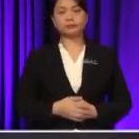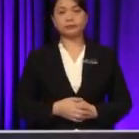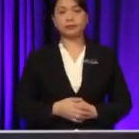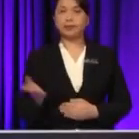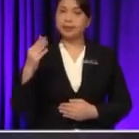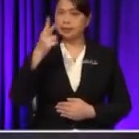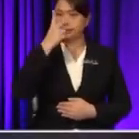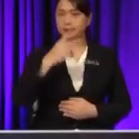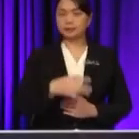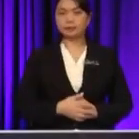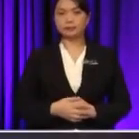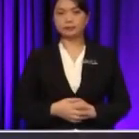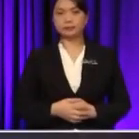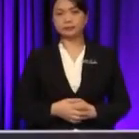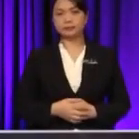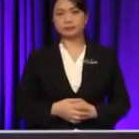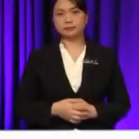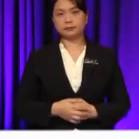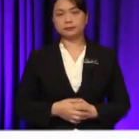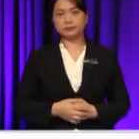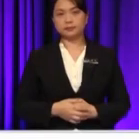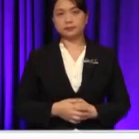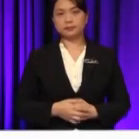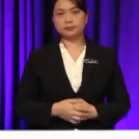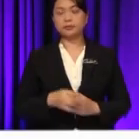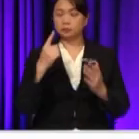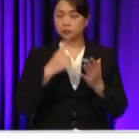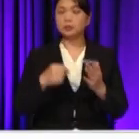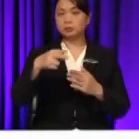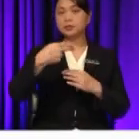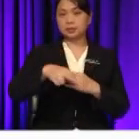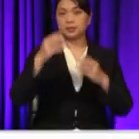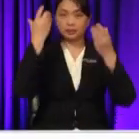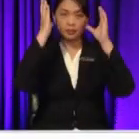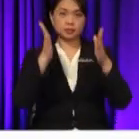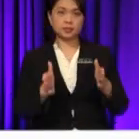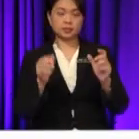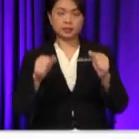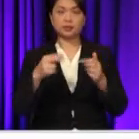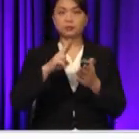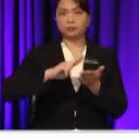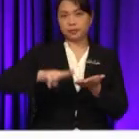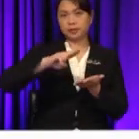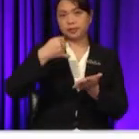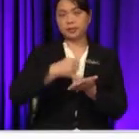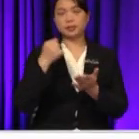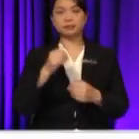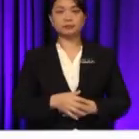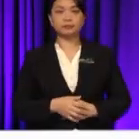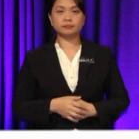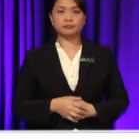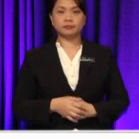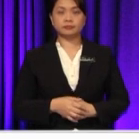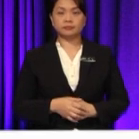see. All right, Irfan, so this is what you sent me. Okay, so can you please read it aloud?